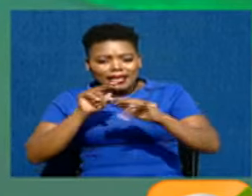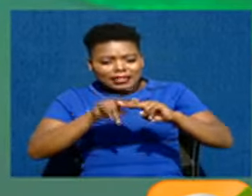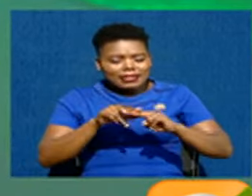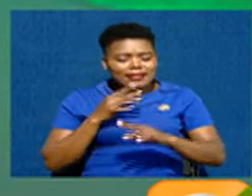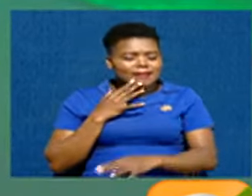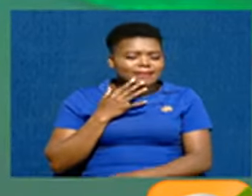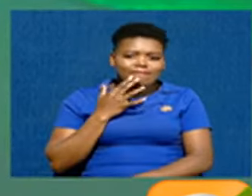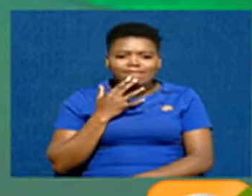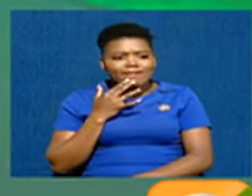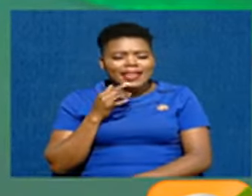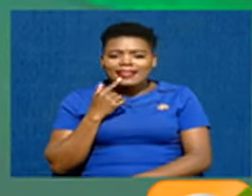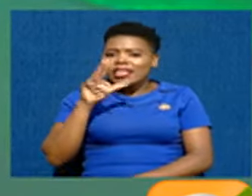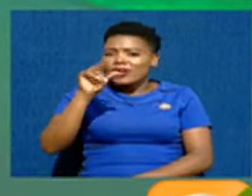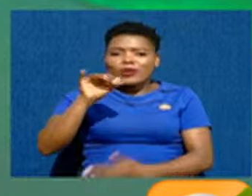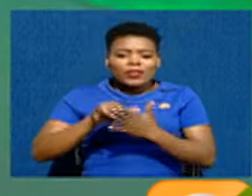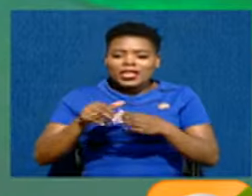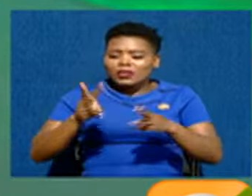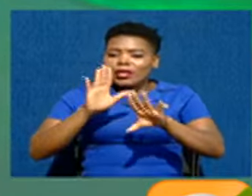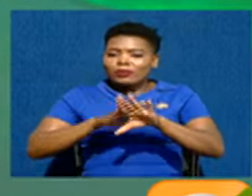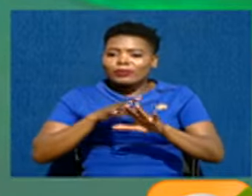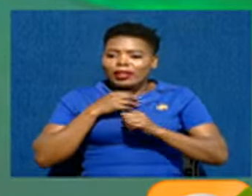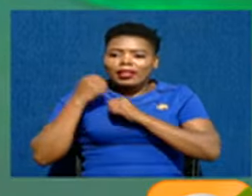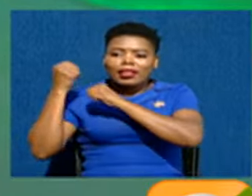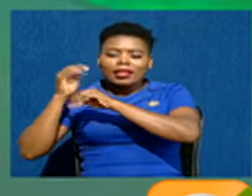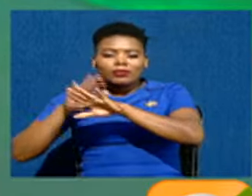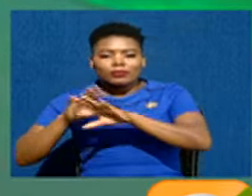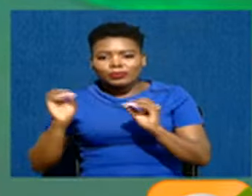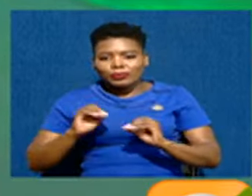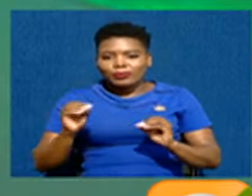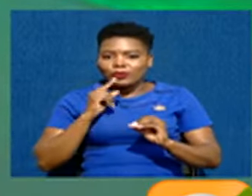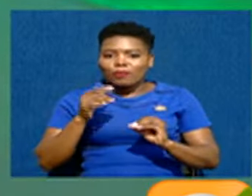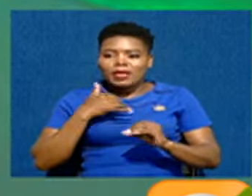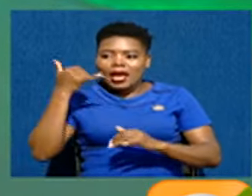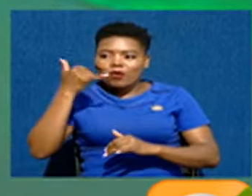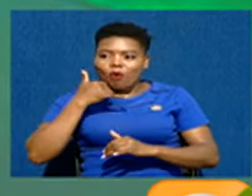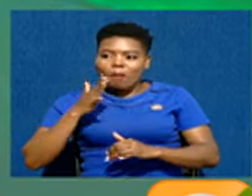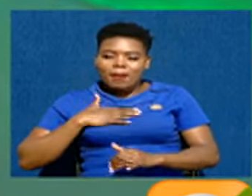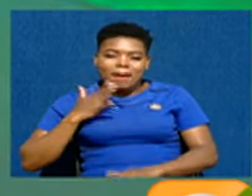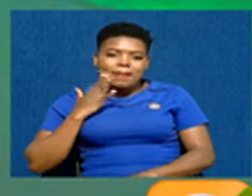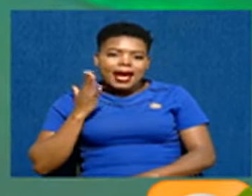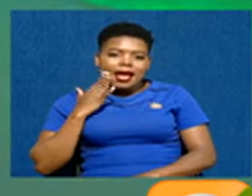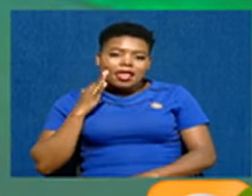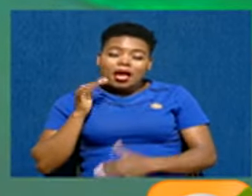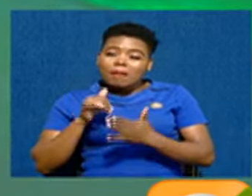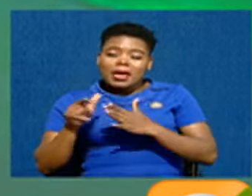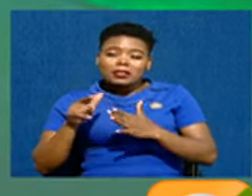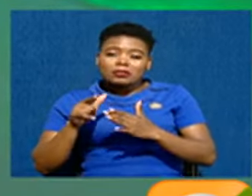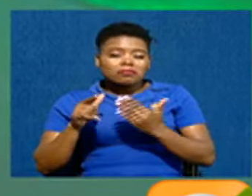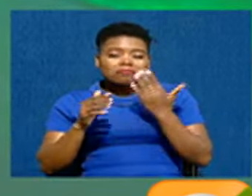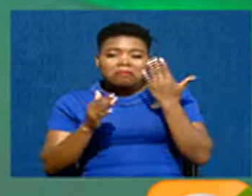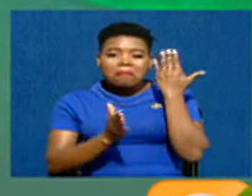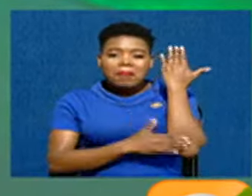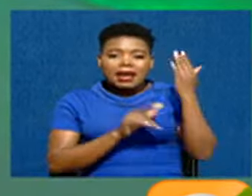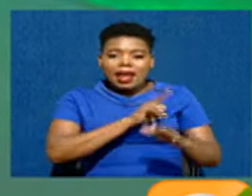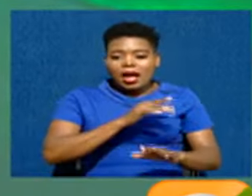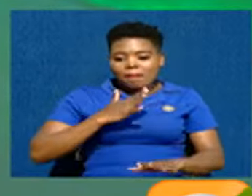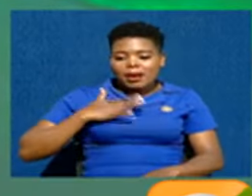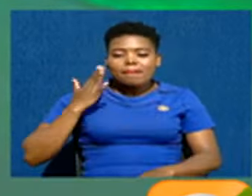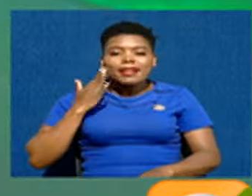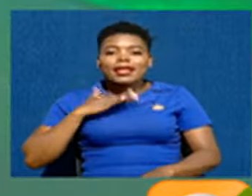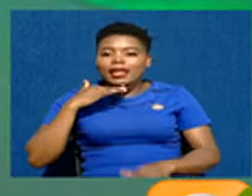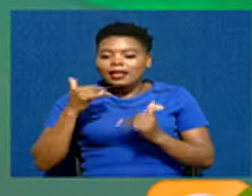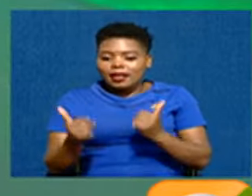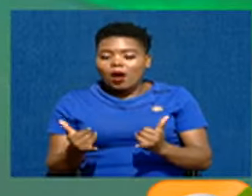mom, although unfortunately my mom is not there for now, she left us. So I prepared myself and went to